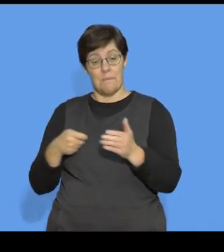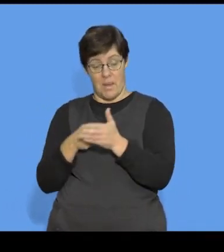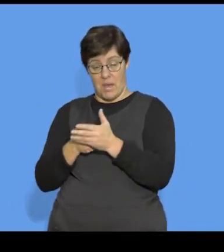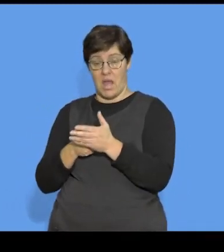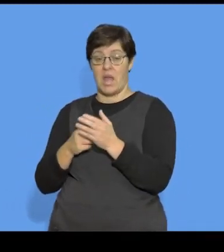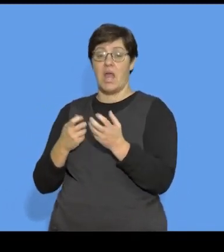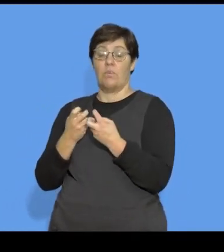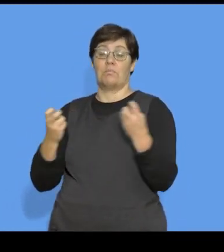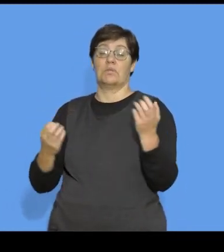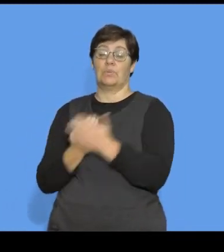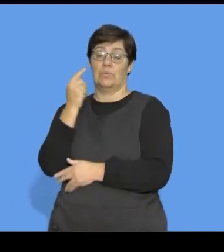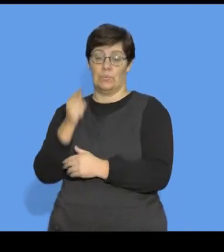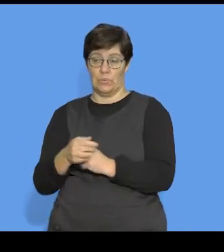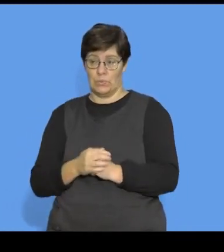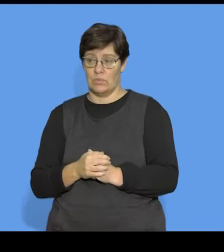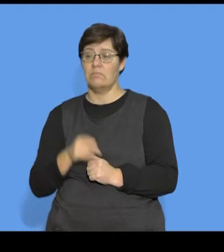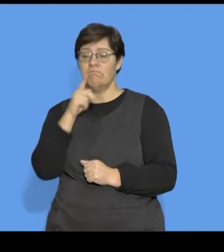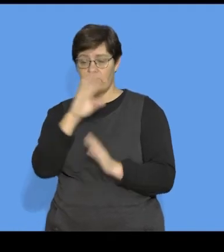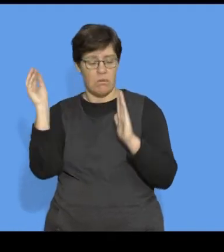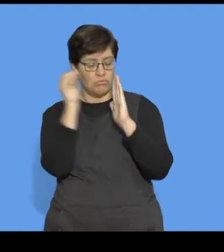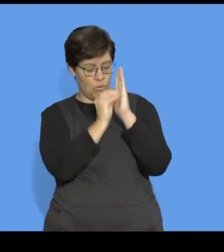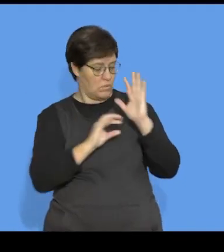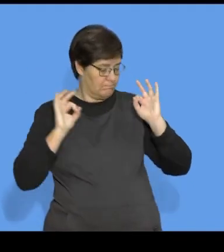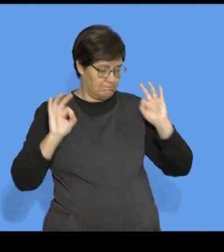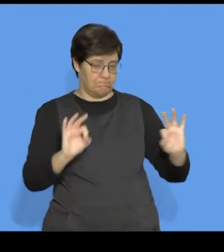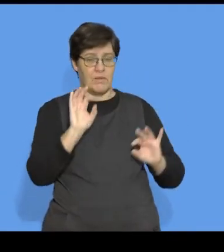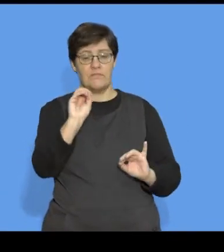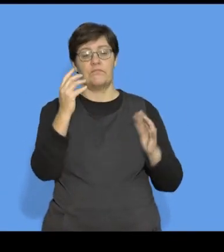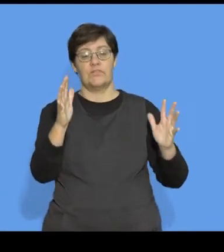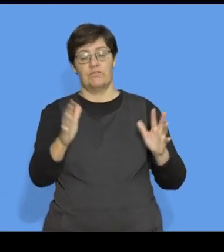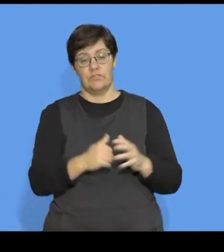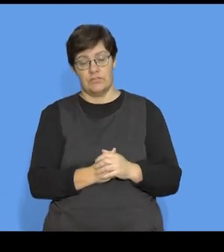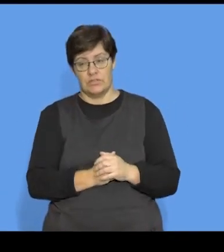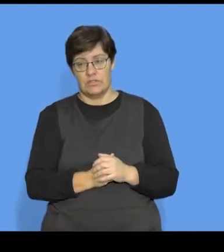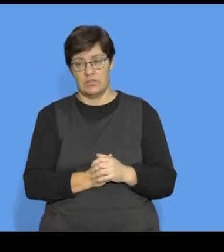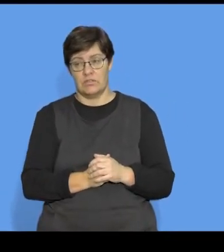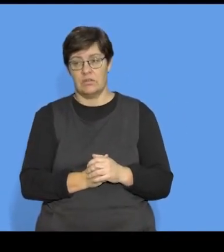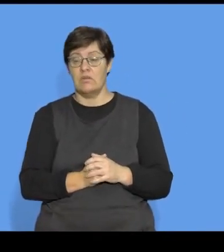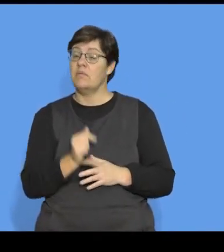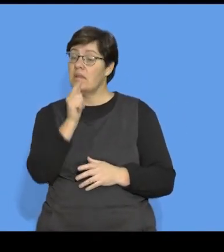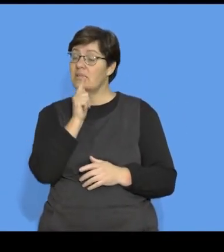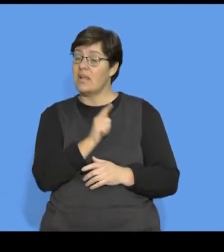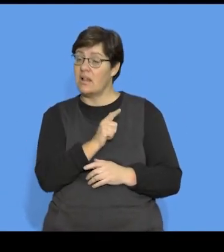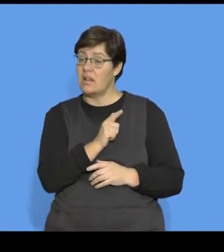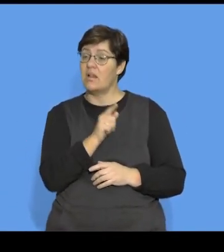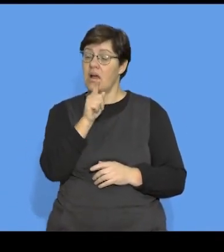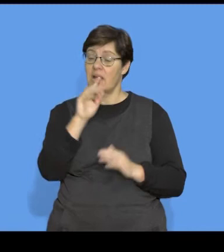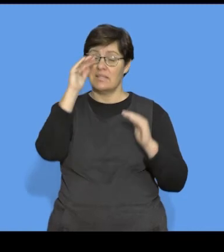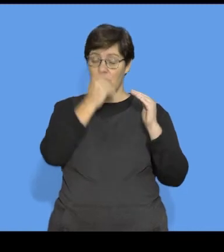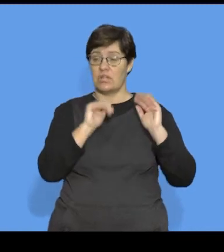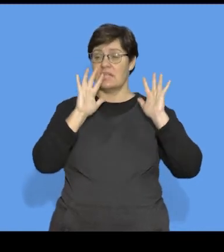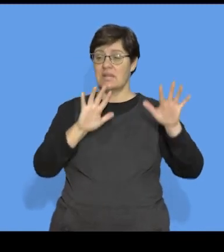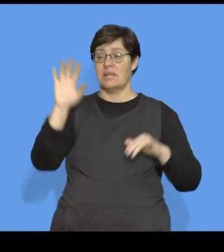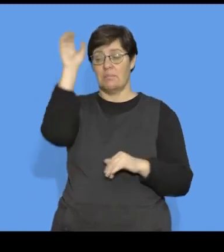30th of November. This has been properly recorded, right? And they're telling you that equipment